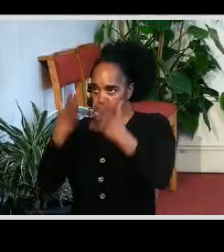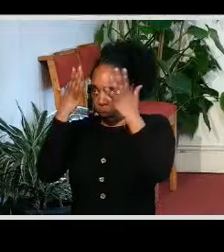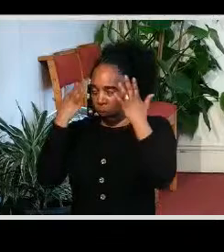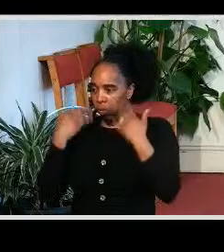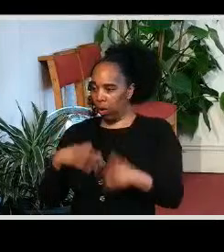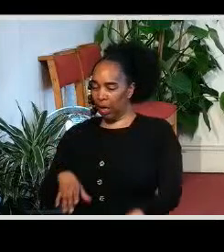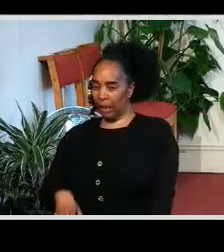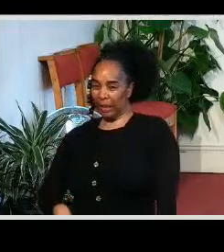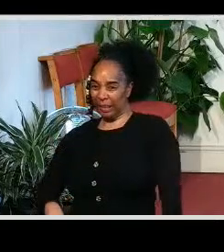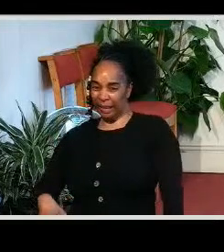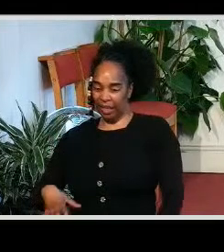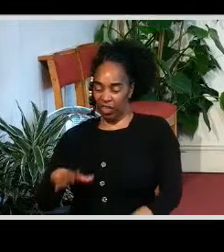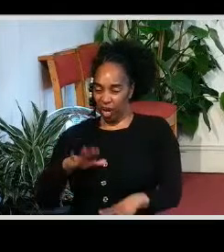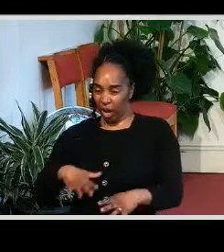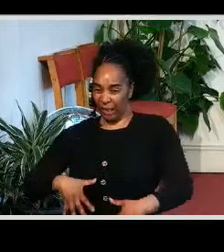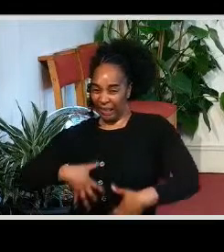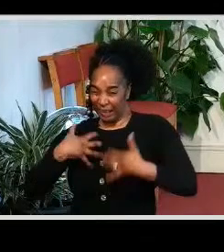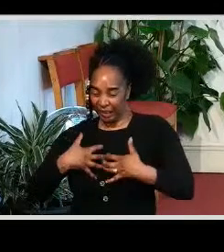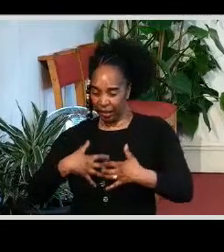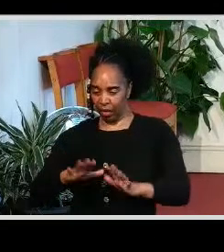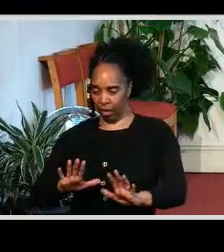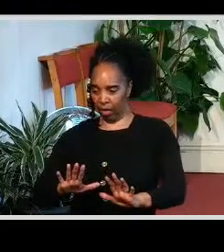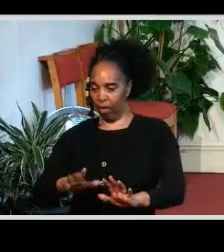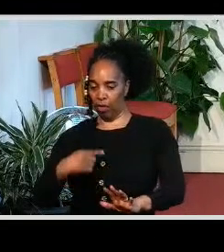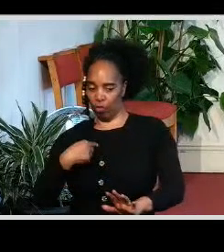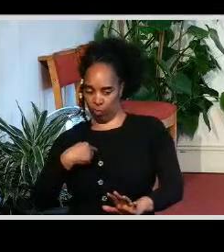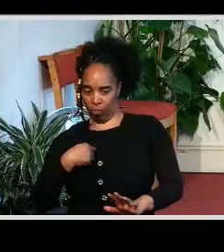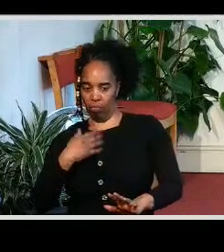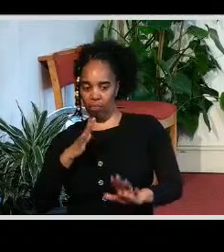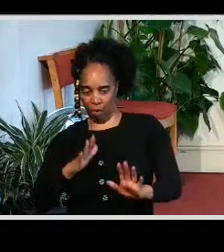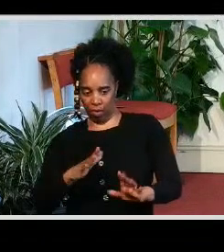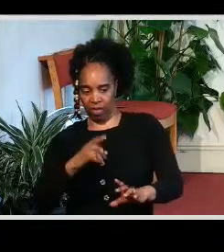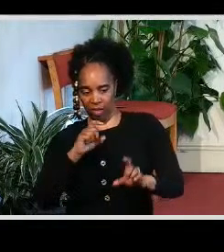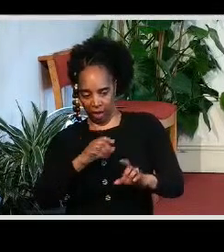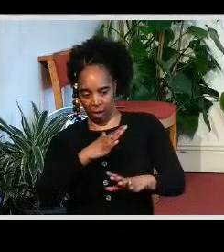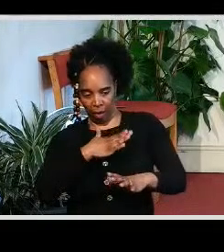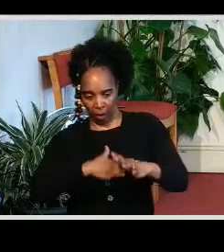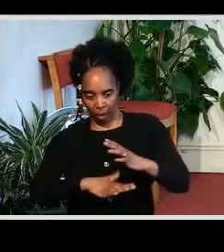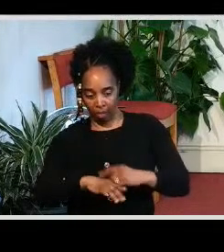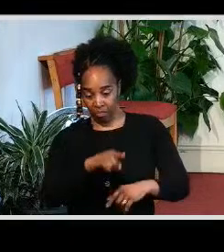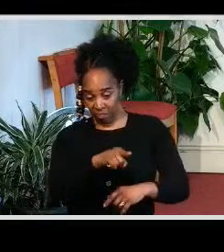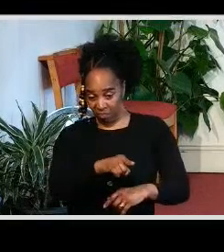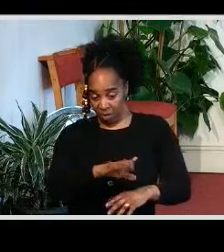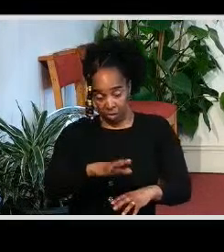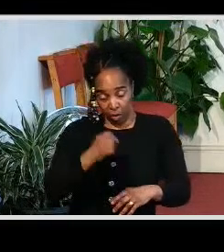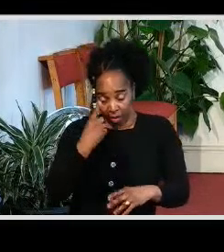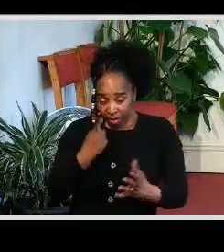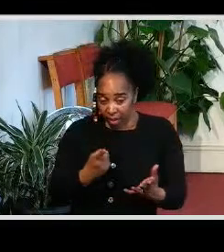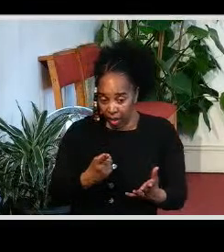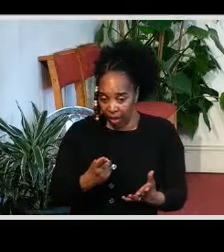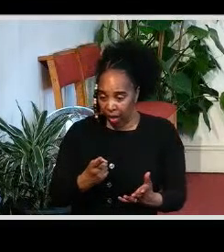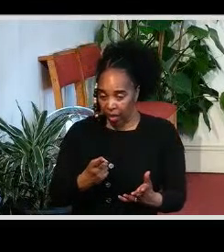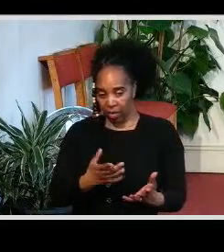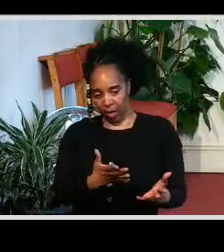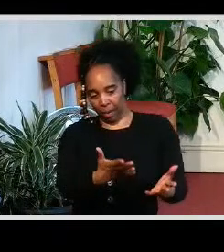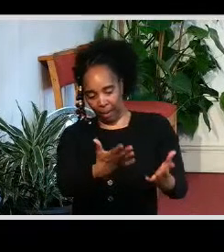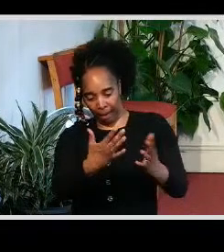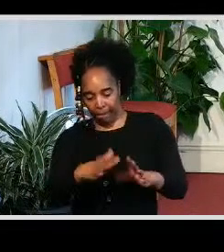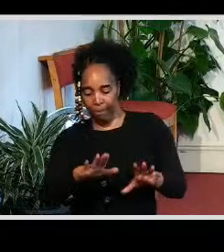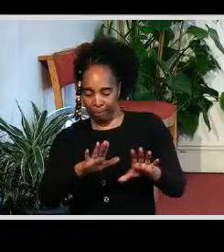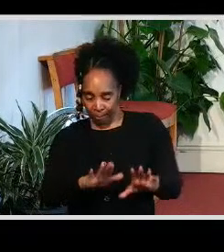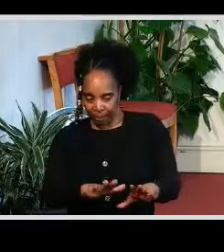out or are physically aggressive. Sometimes that's because they don't understand what's going on. Bring them back to